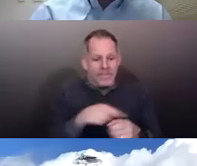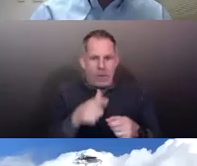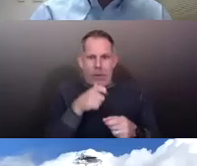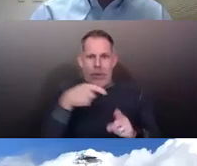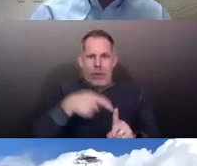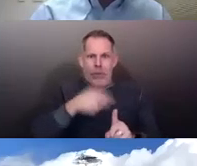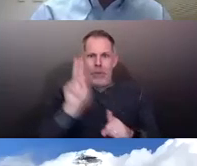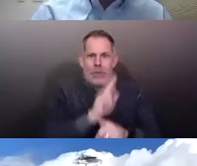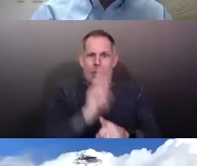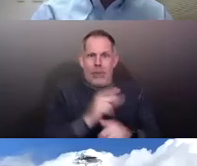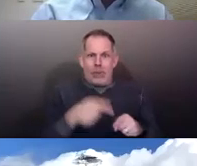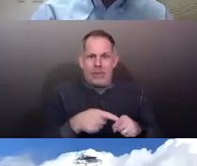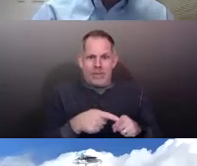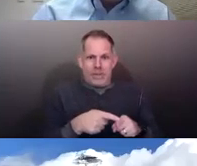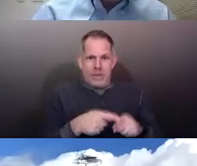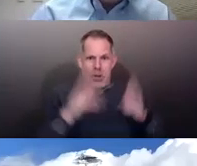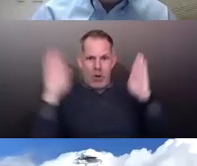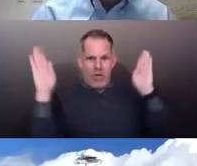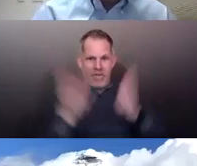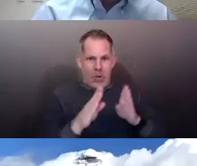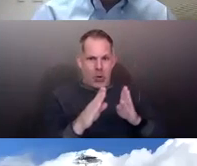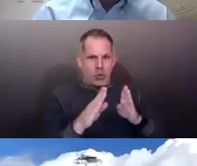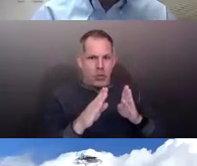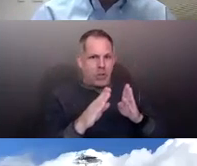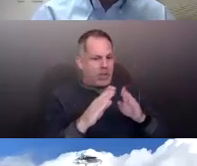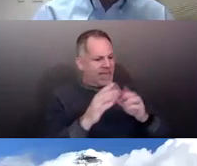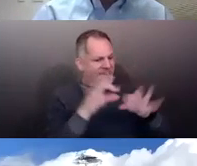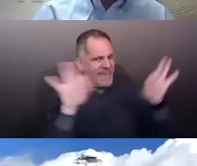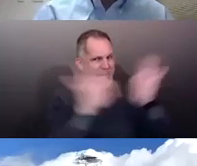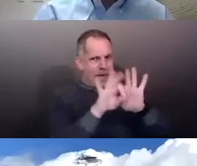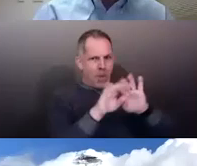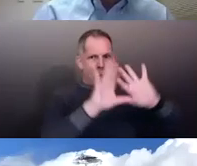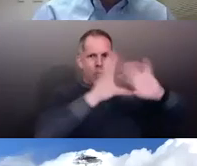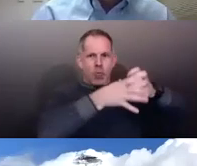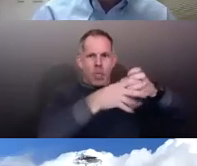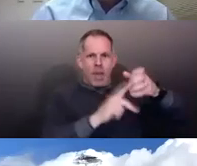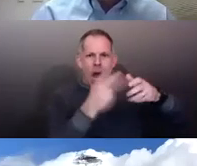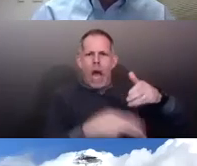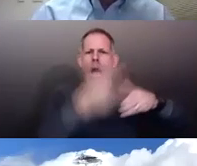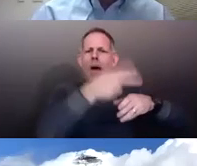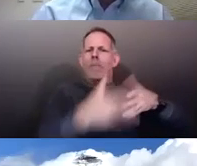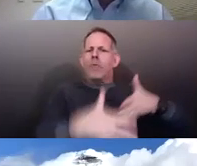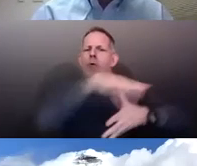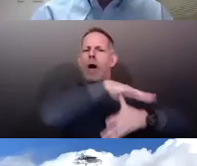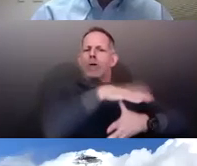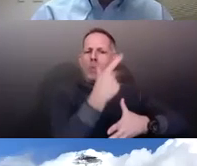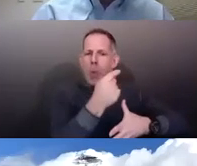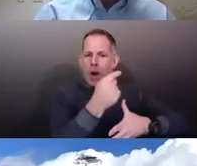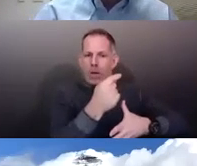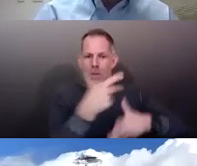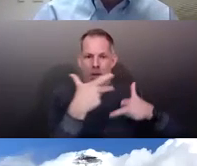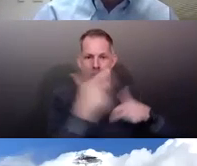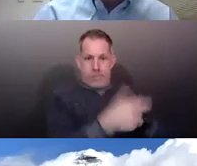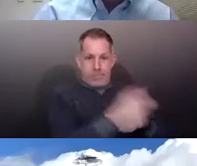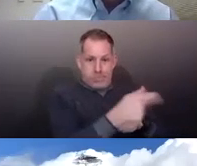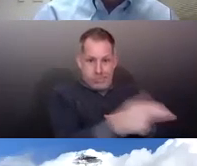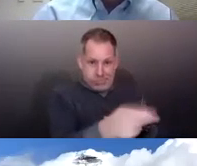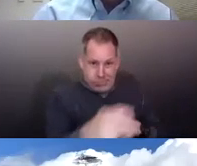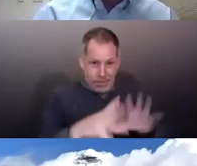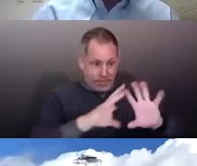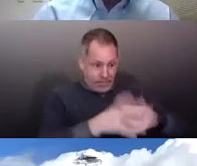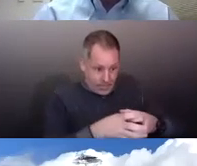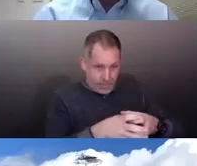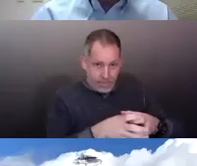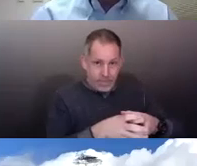Which groups are going to prevent the most hospitalizations? Which groups are most exposed? Which groups are least likely